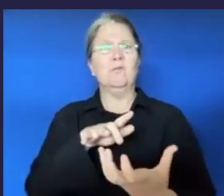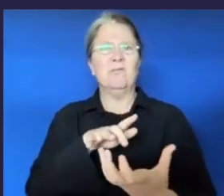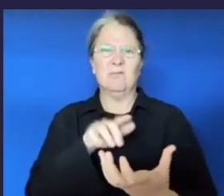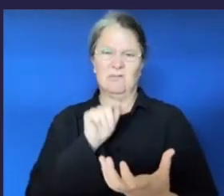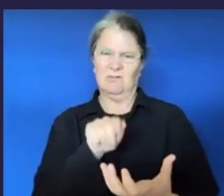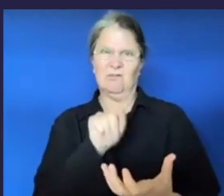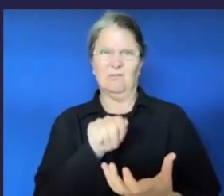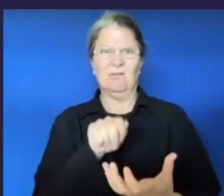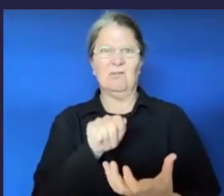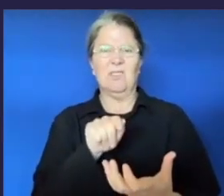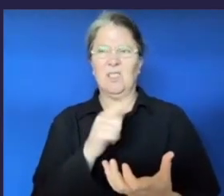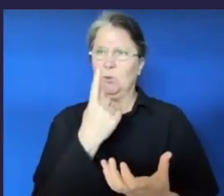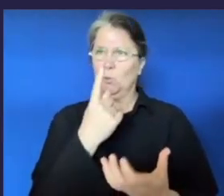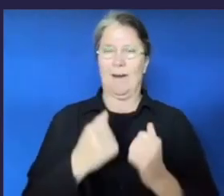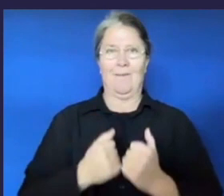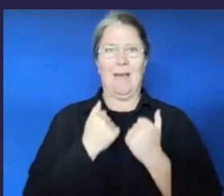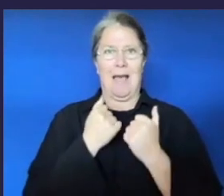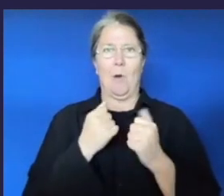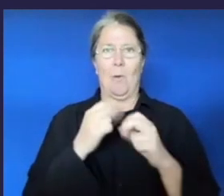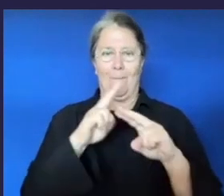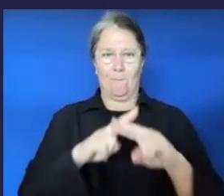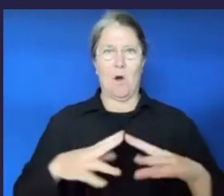that we use to guide the work that we do.